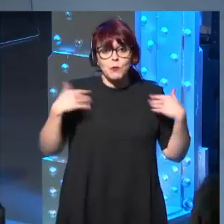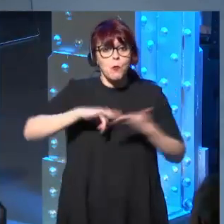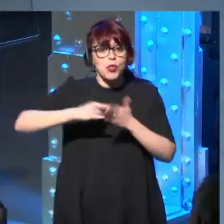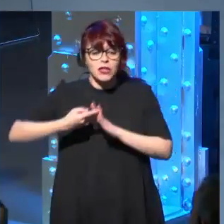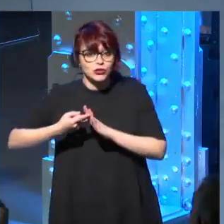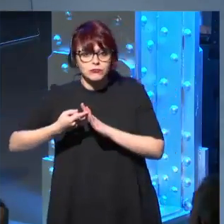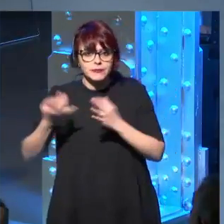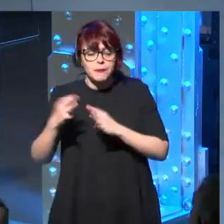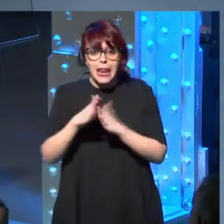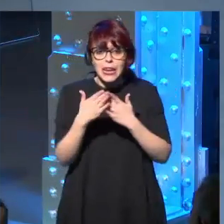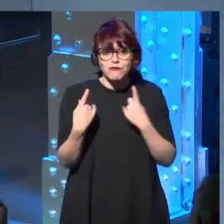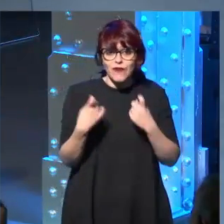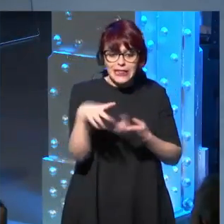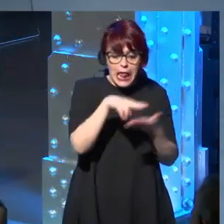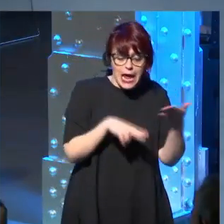write.